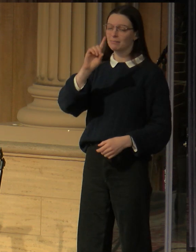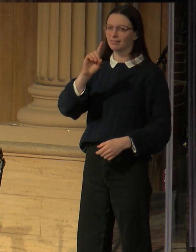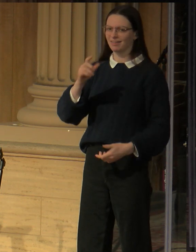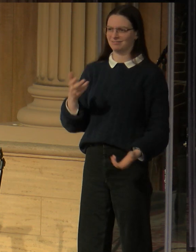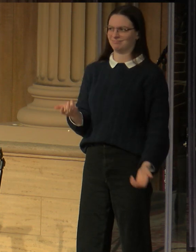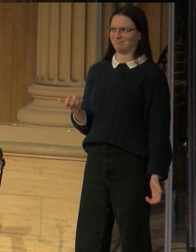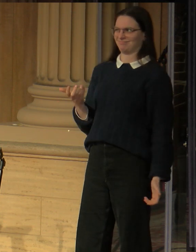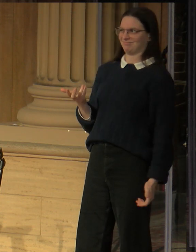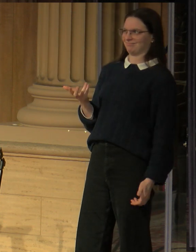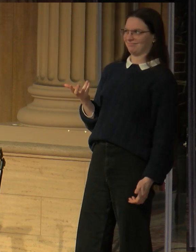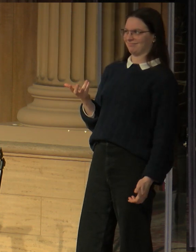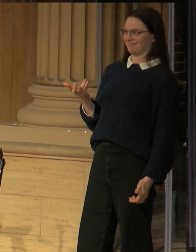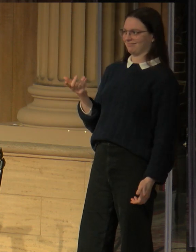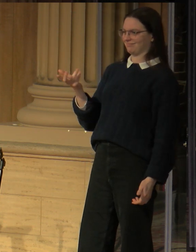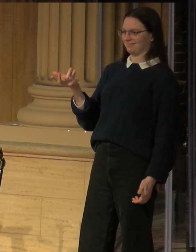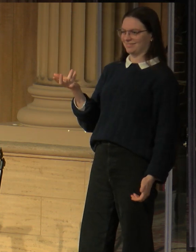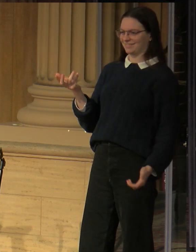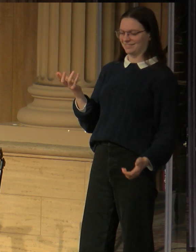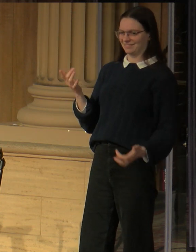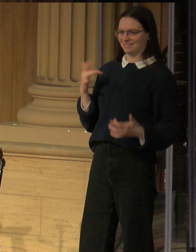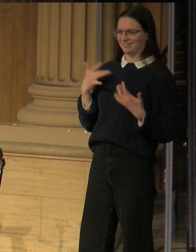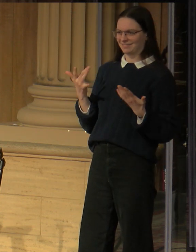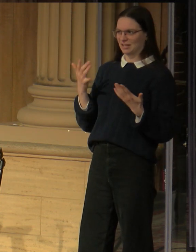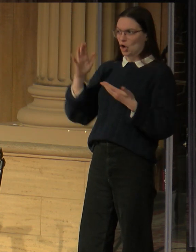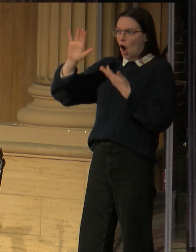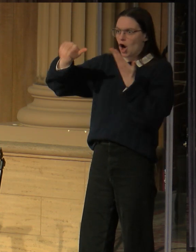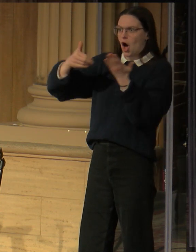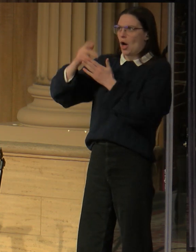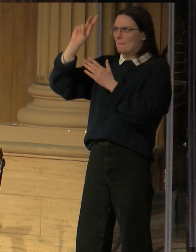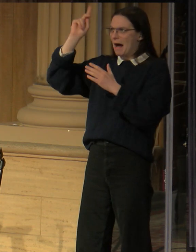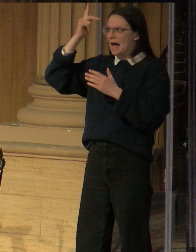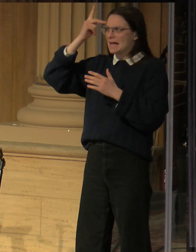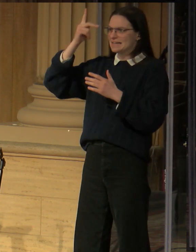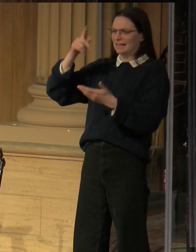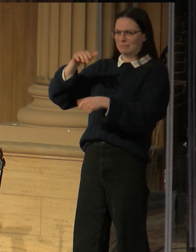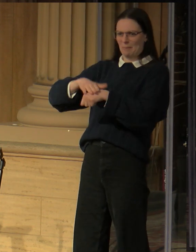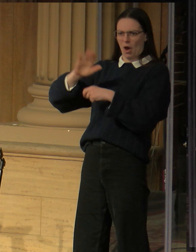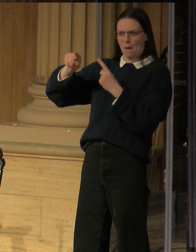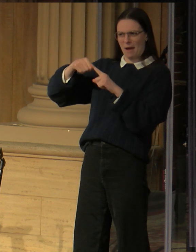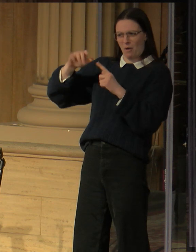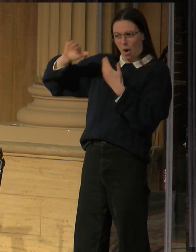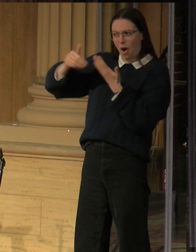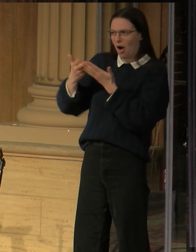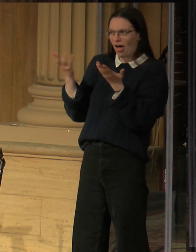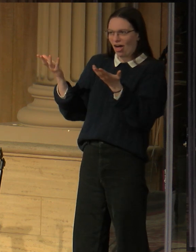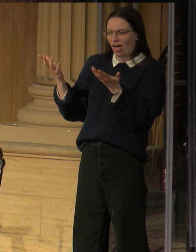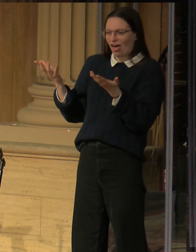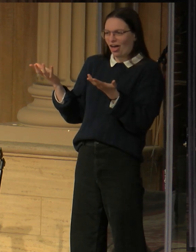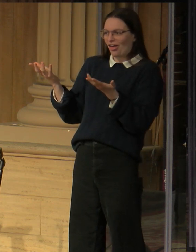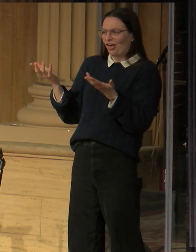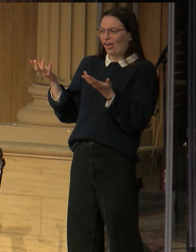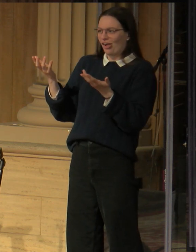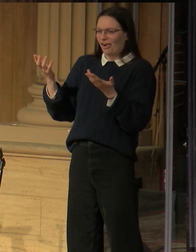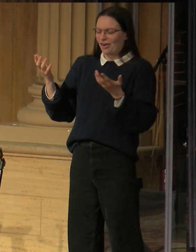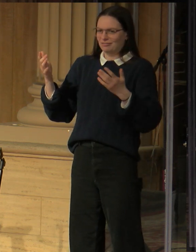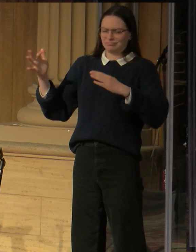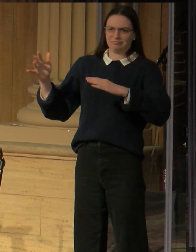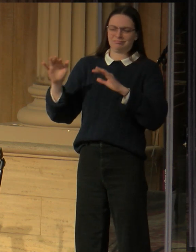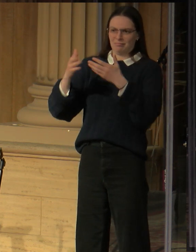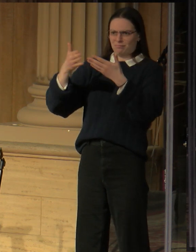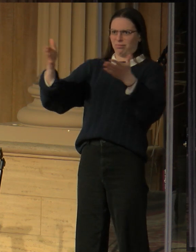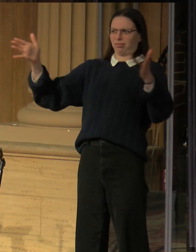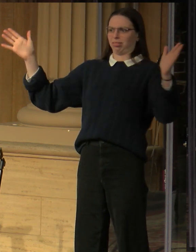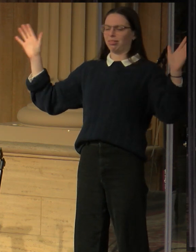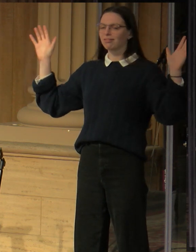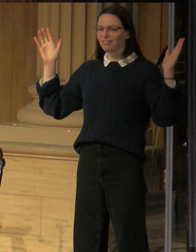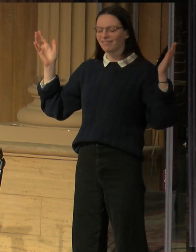Democrats, you'd say that's like all of the political beliefs. Like what are we supposed to beware of specifically? That's just way too broad of a